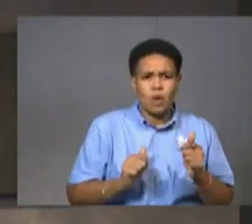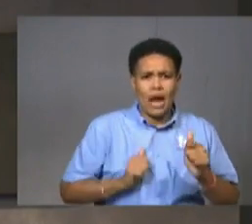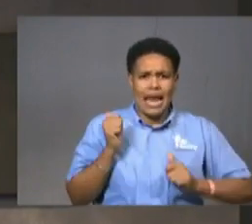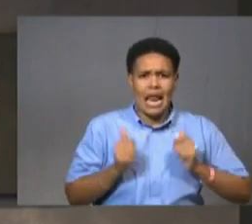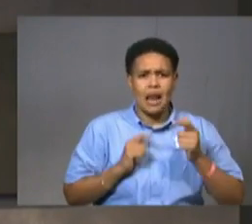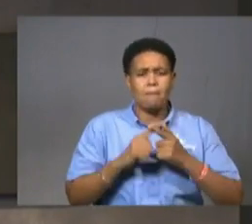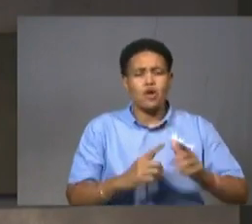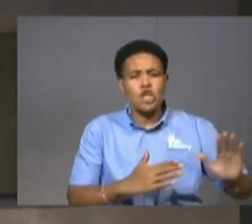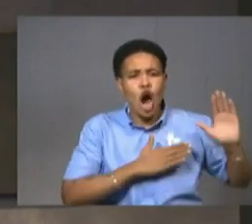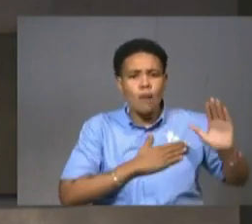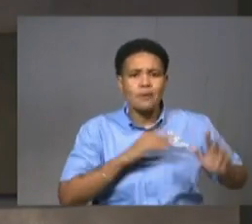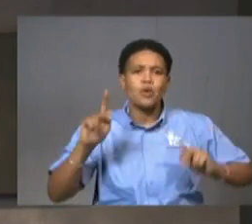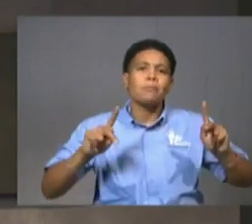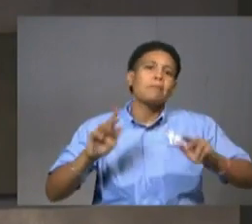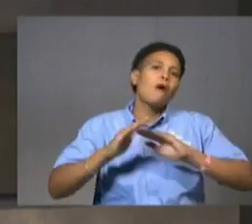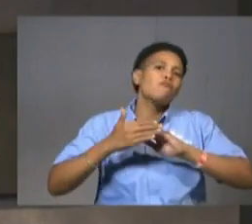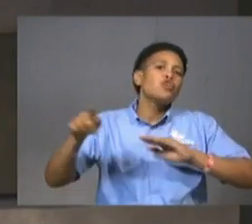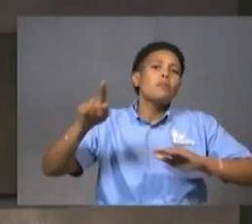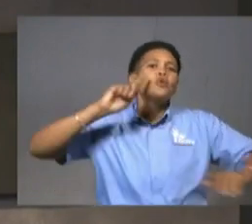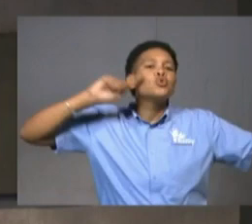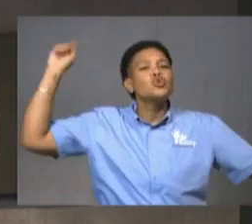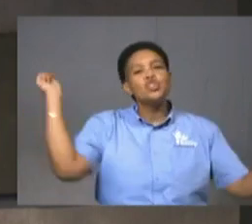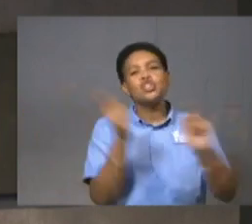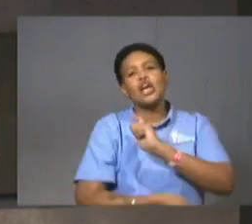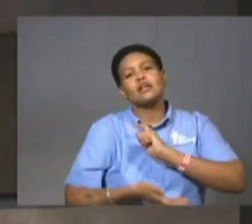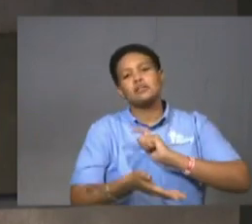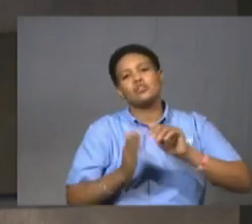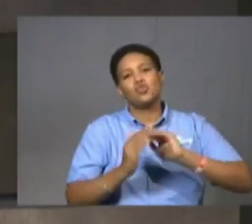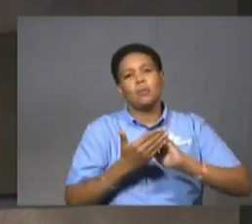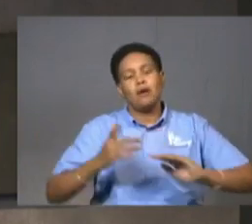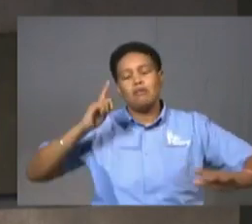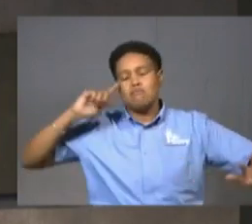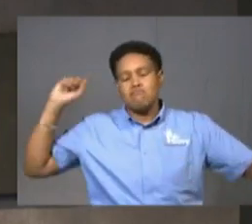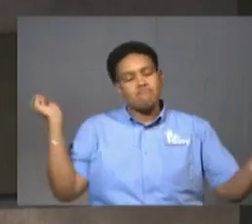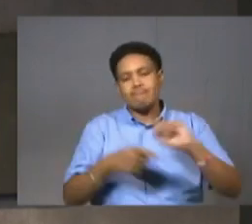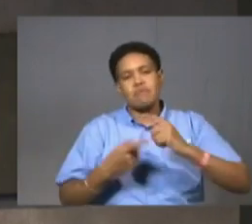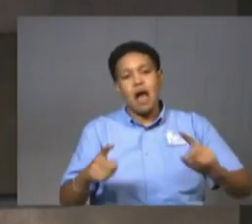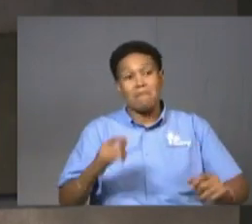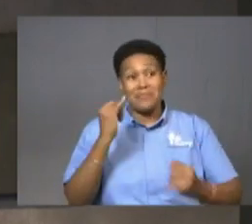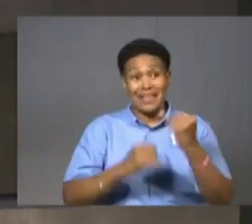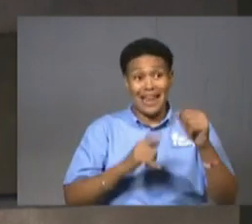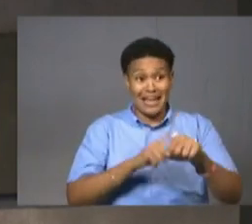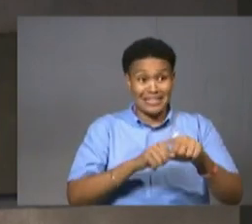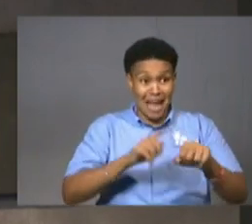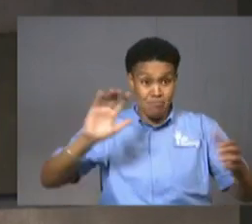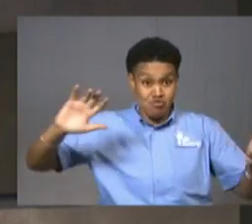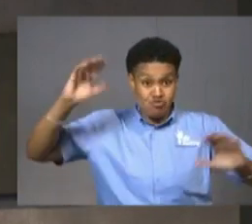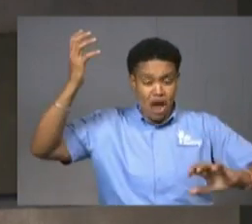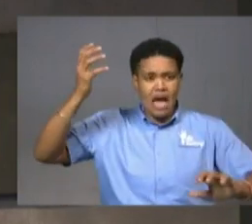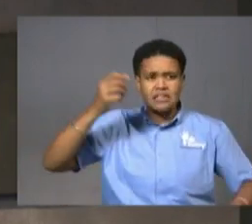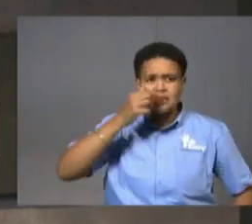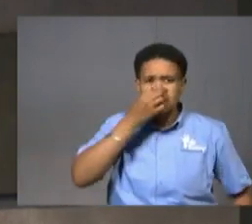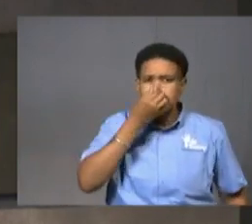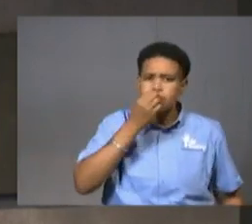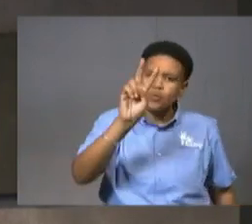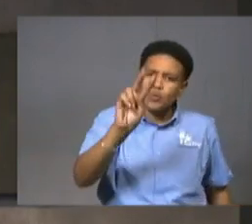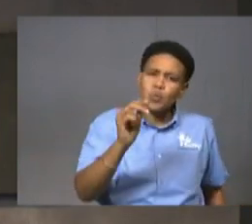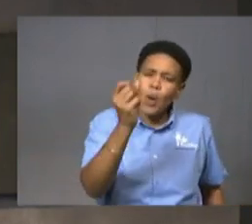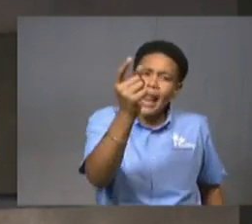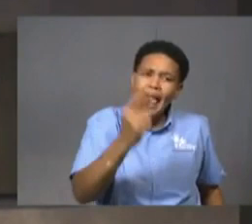commitment to the people of Jamaica to turn this country around. The last time we were in a crisis was in